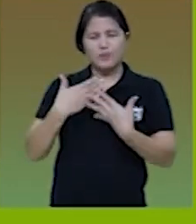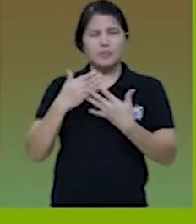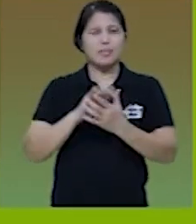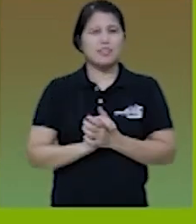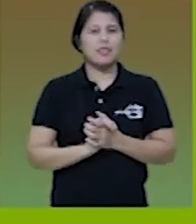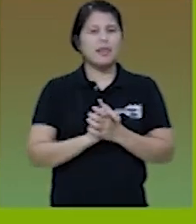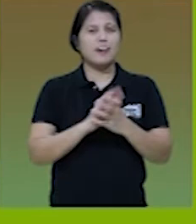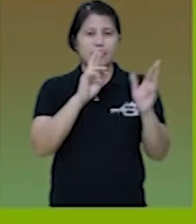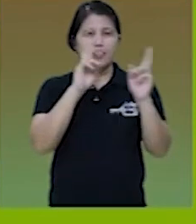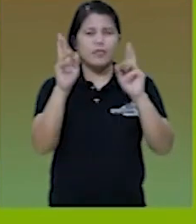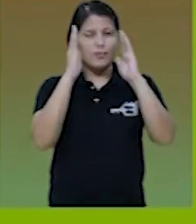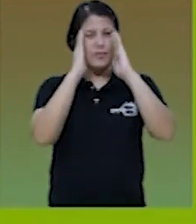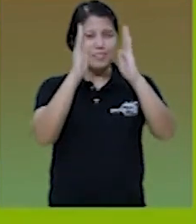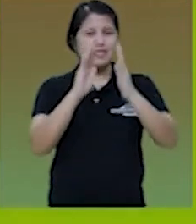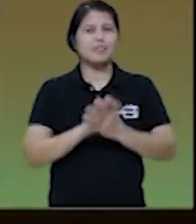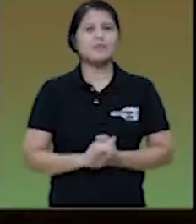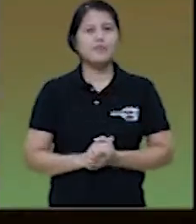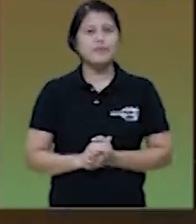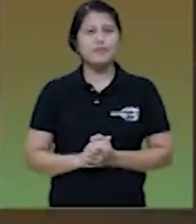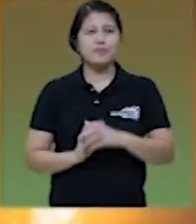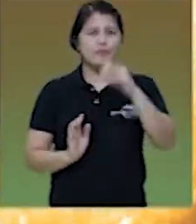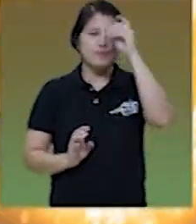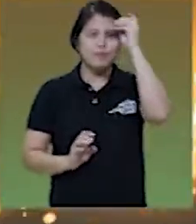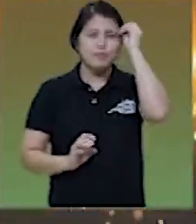Get ready to listen.